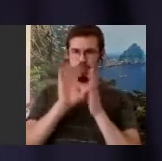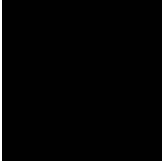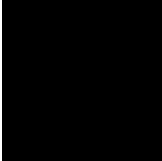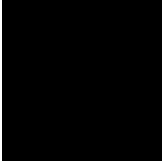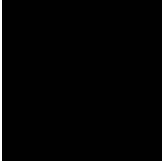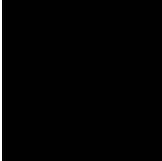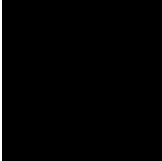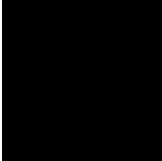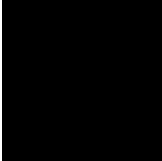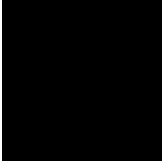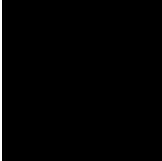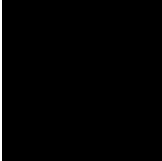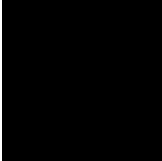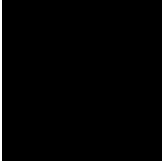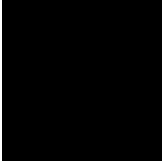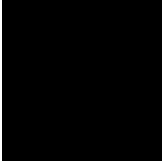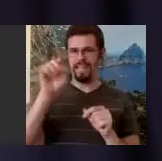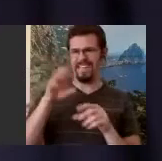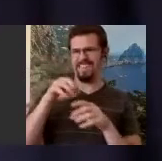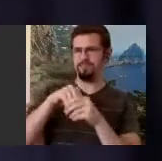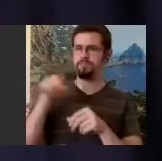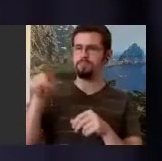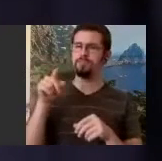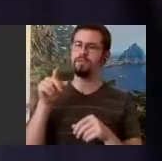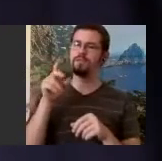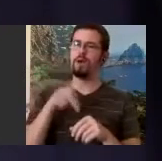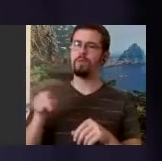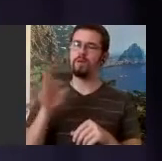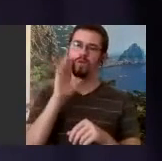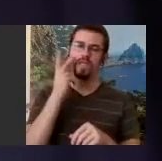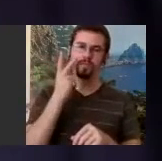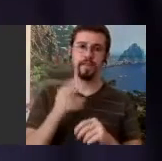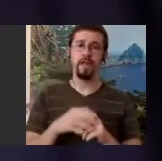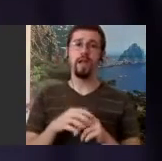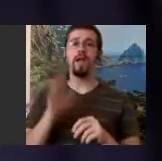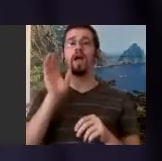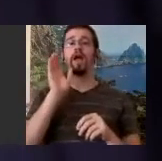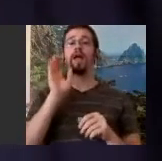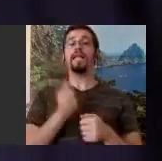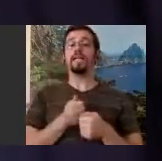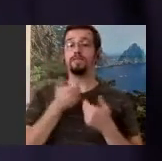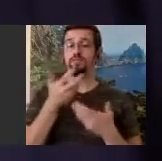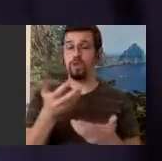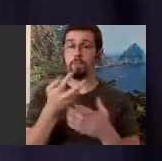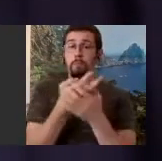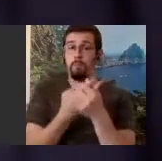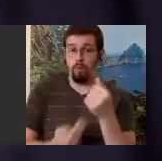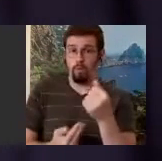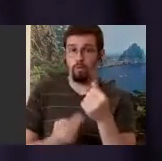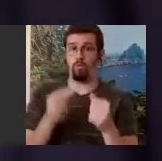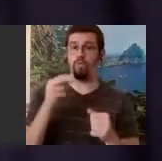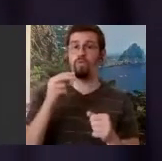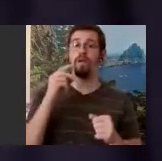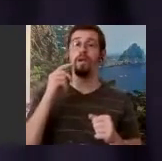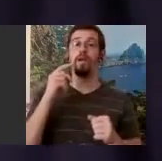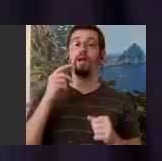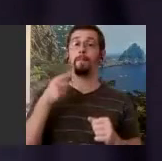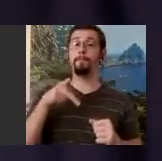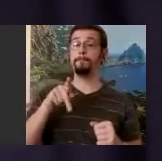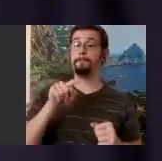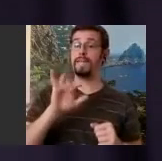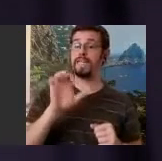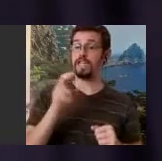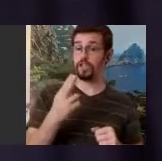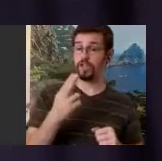second, will most basically convey at least pitch and rhythm. And this is true for